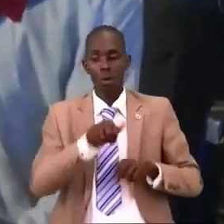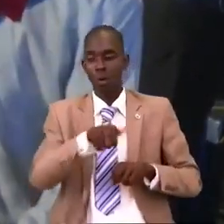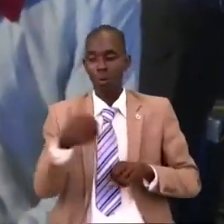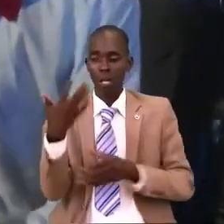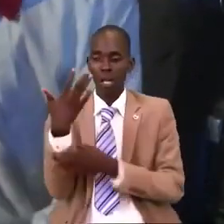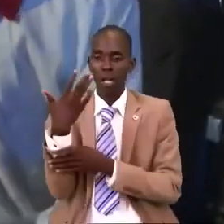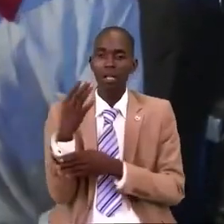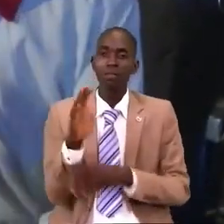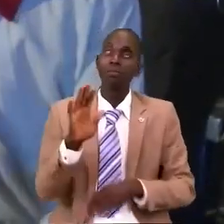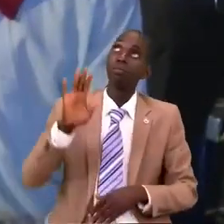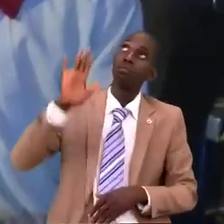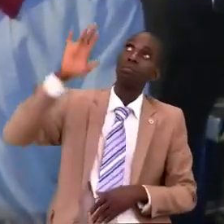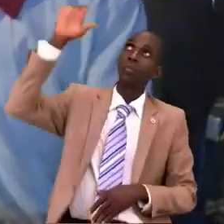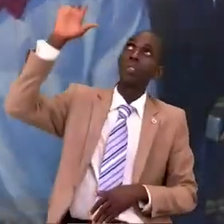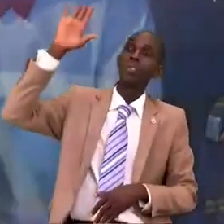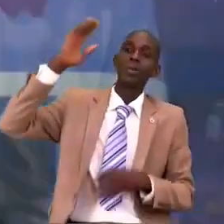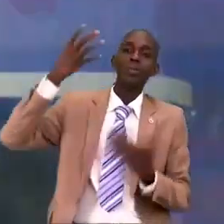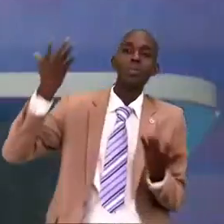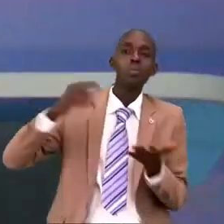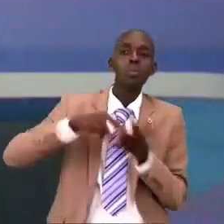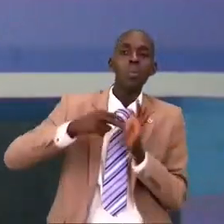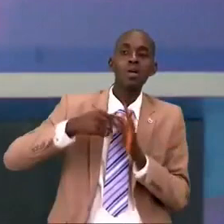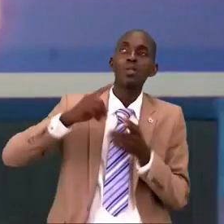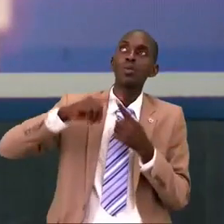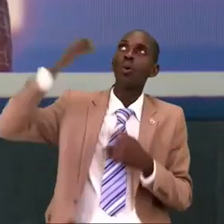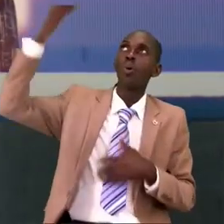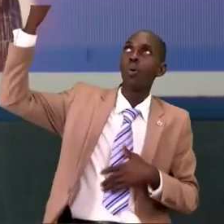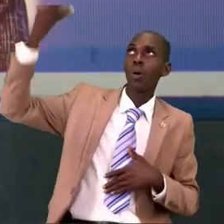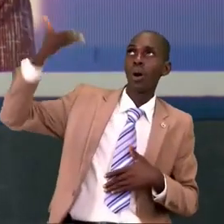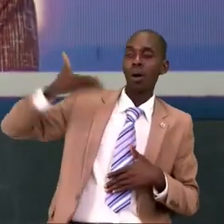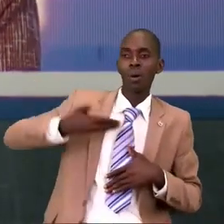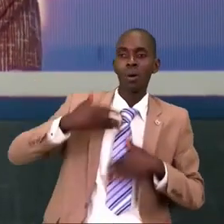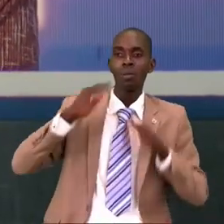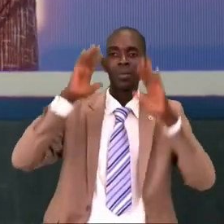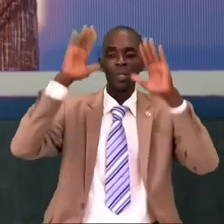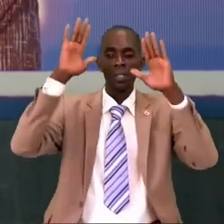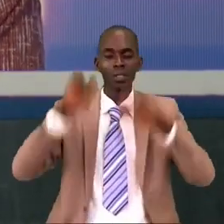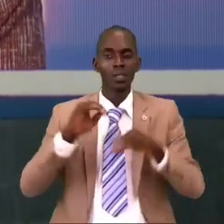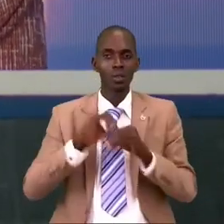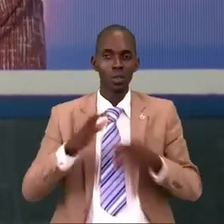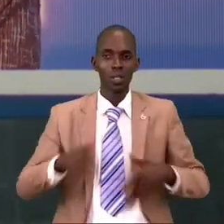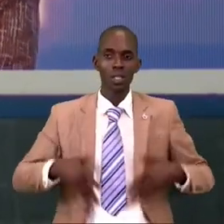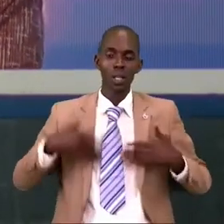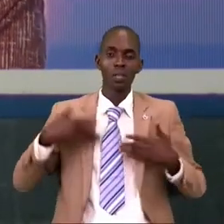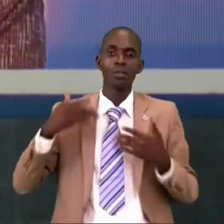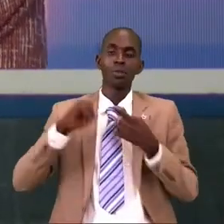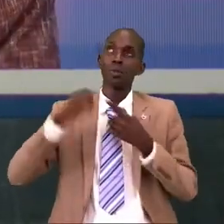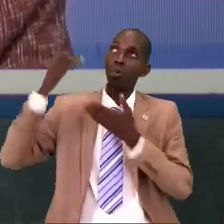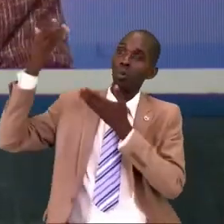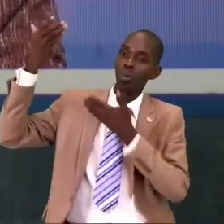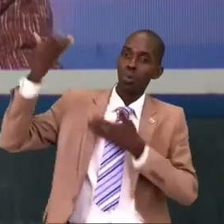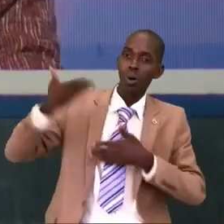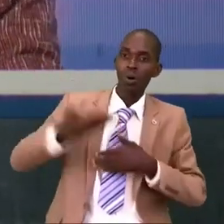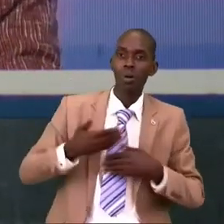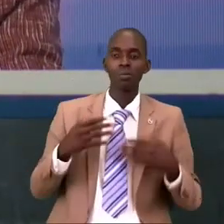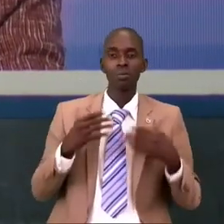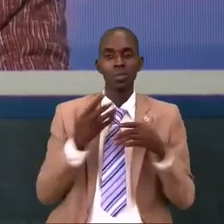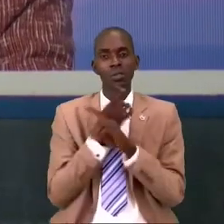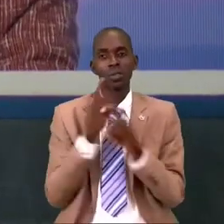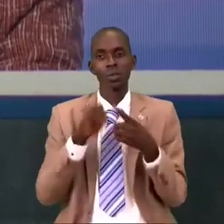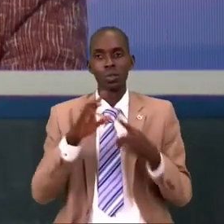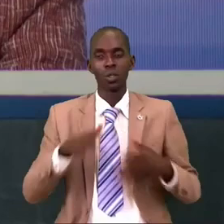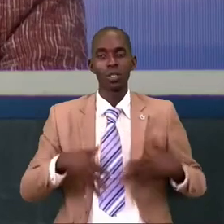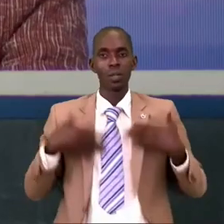Amen. The Lord is ready now. He has come with your miracle. Ready to receive. Get ready to receive.